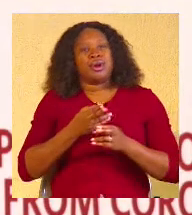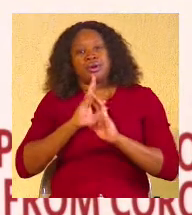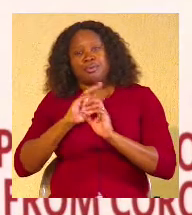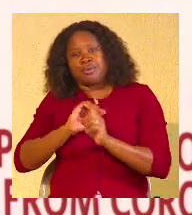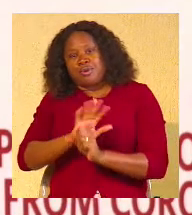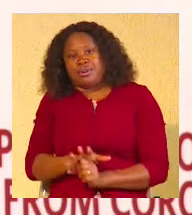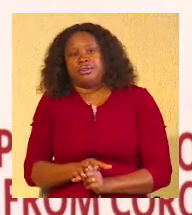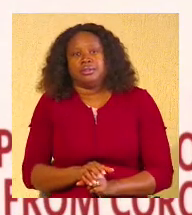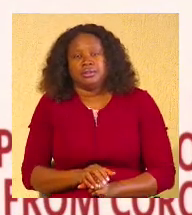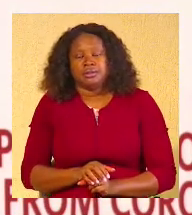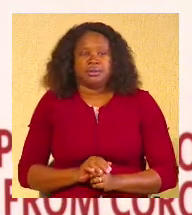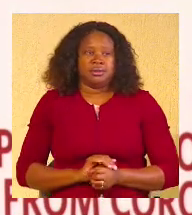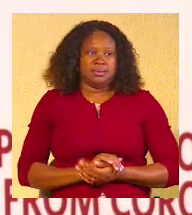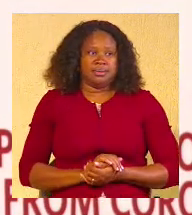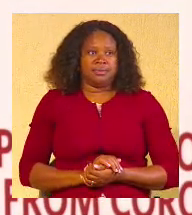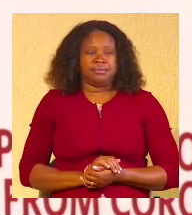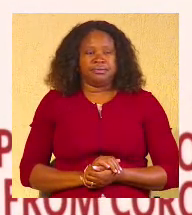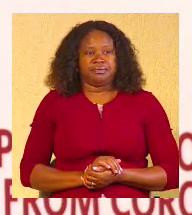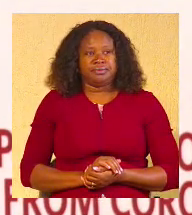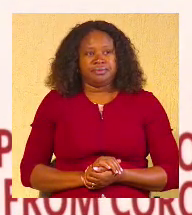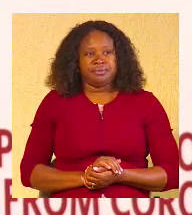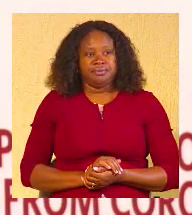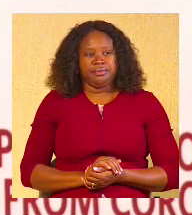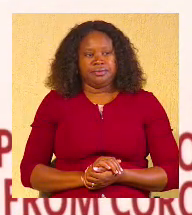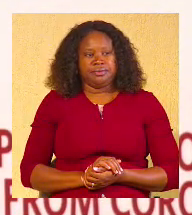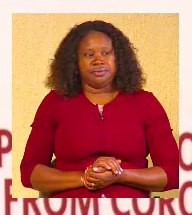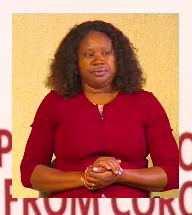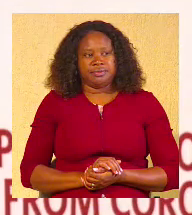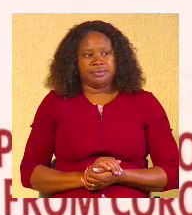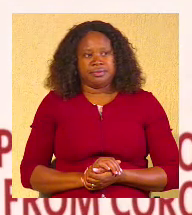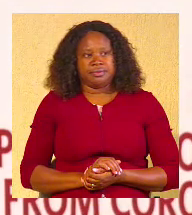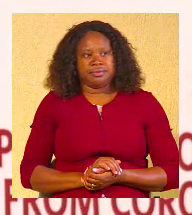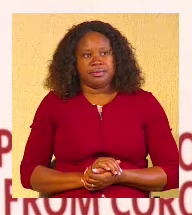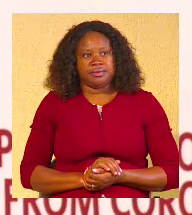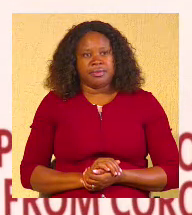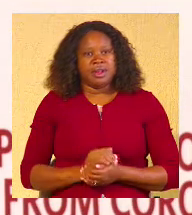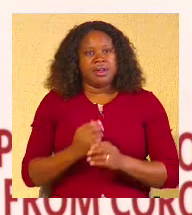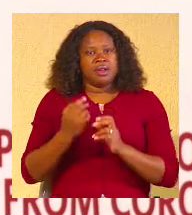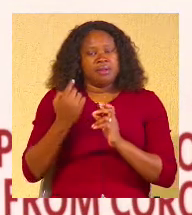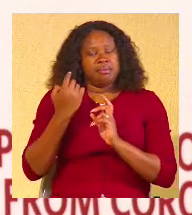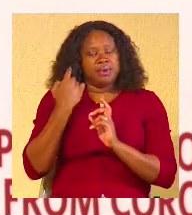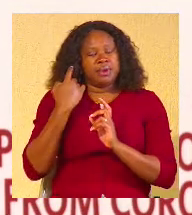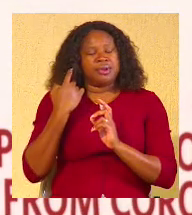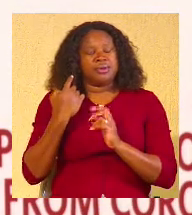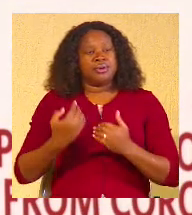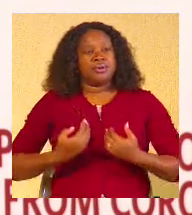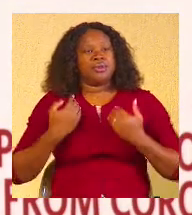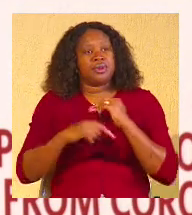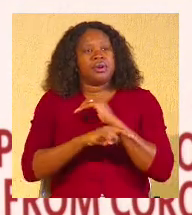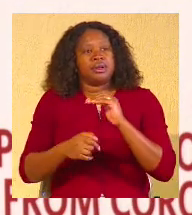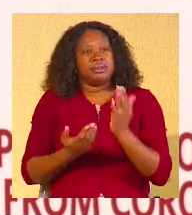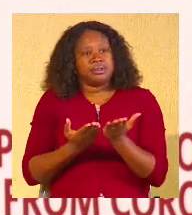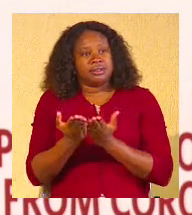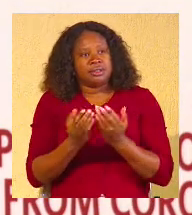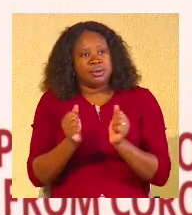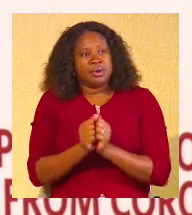to COVID-19. The Ministry of Sport, Youth and National Service, in partnership with the National